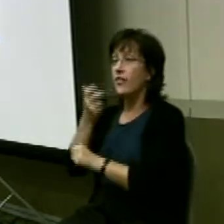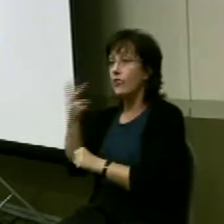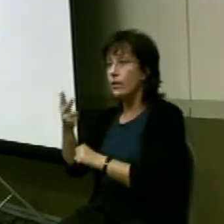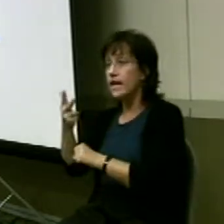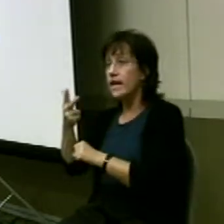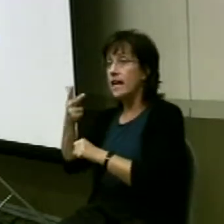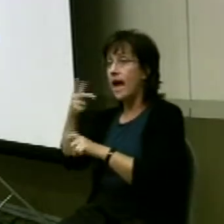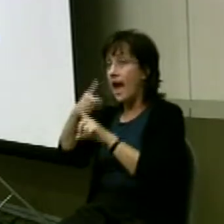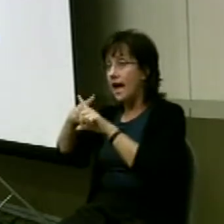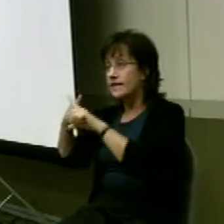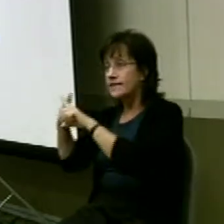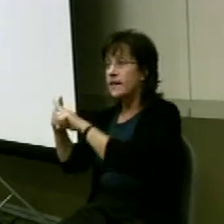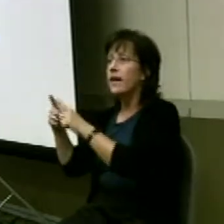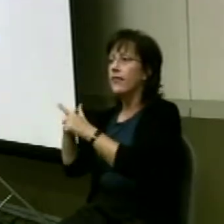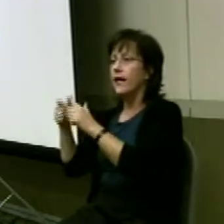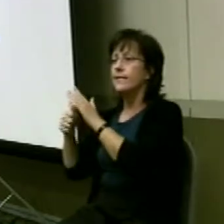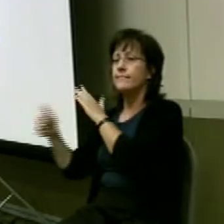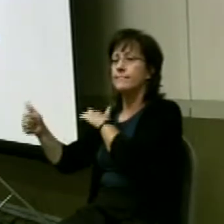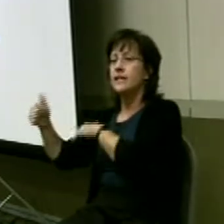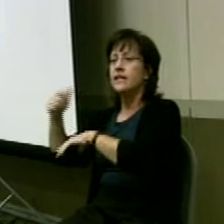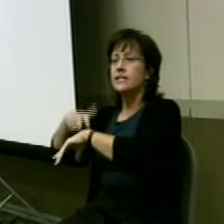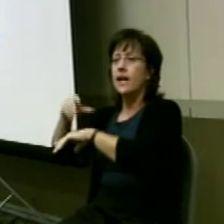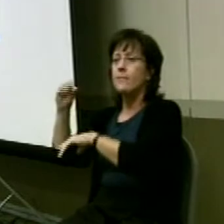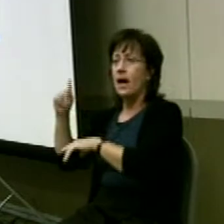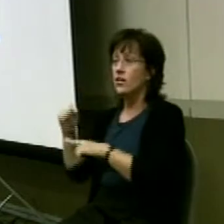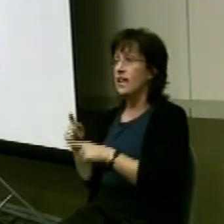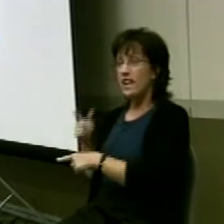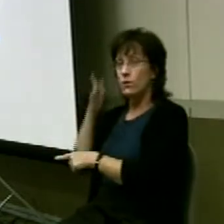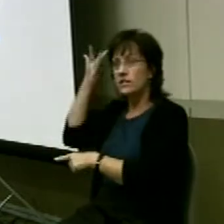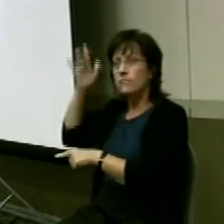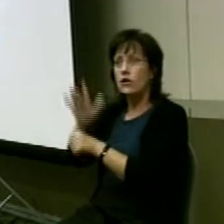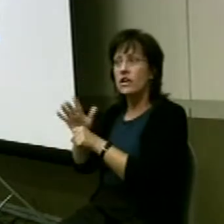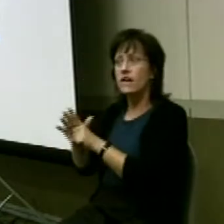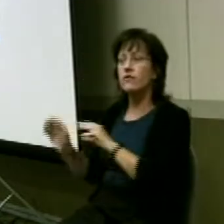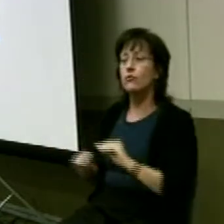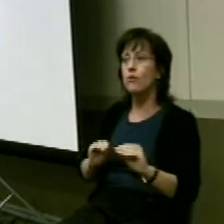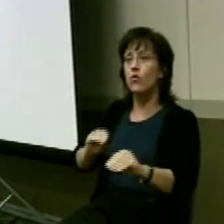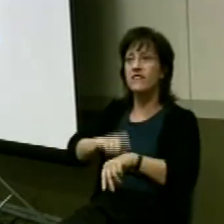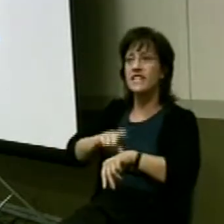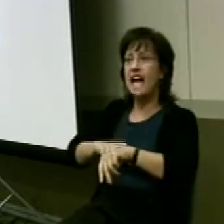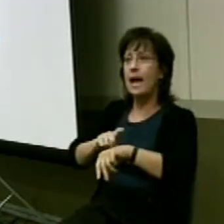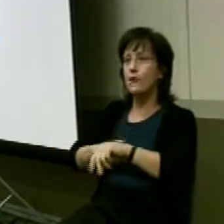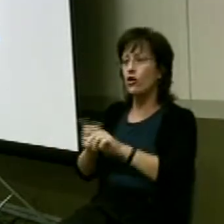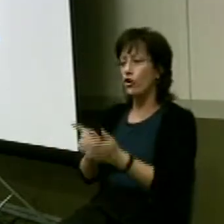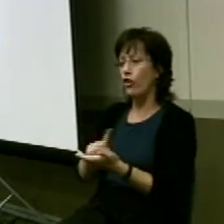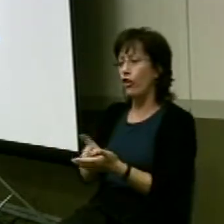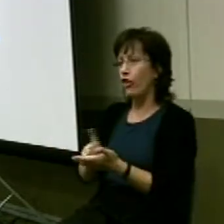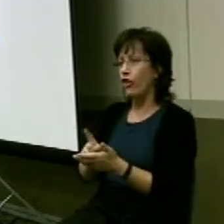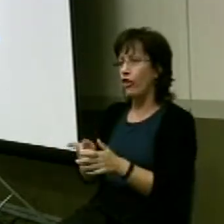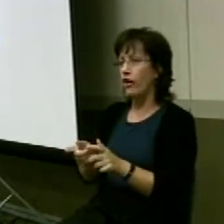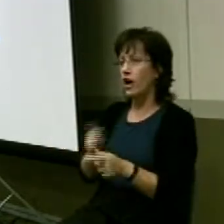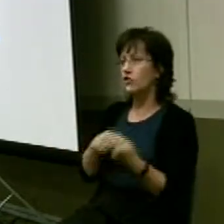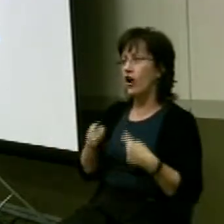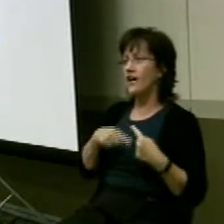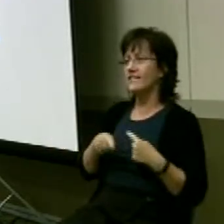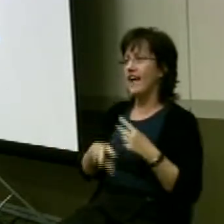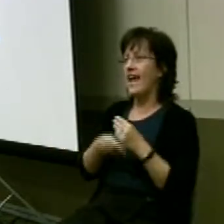3 X's, he got a 5-minute timeout. Okay. He was smart enough to move the timer, too.